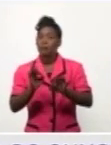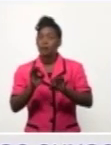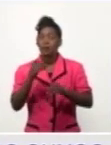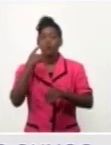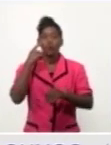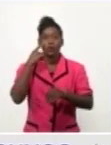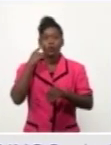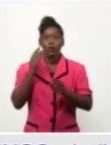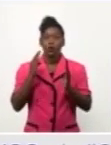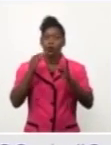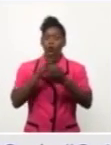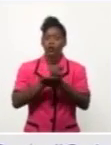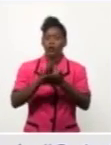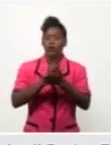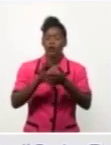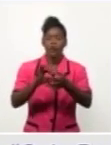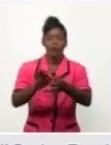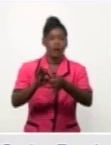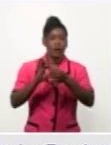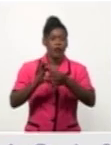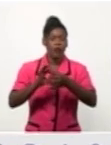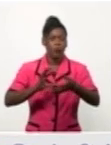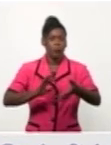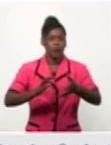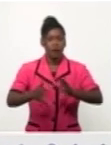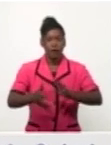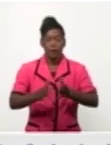had no complications,